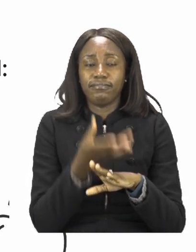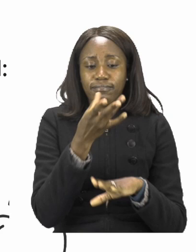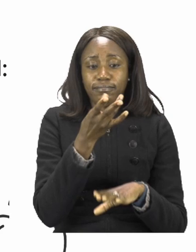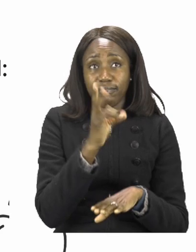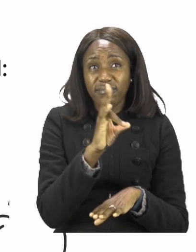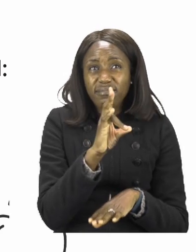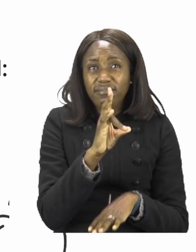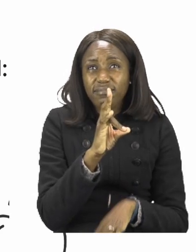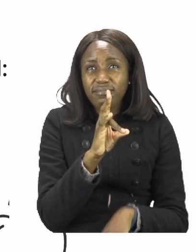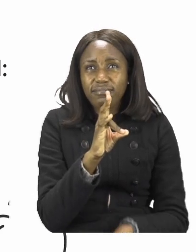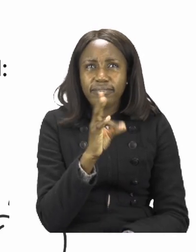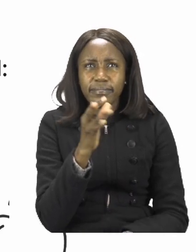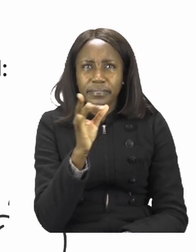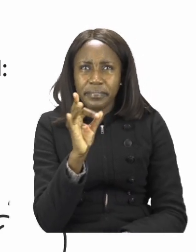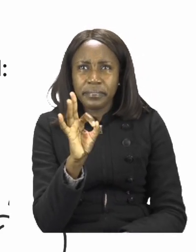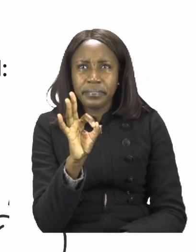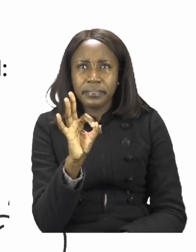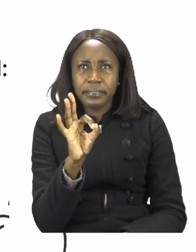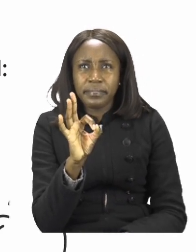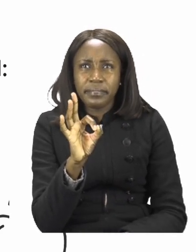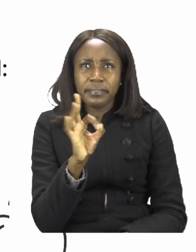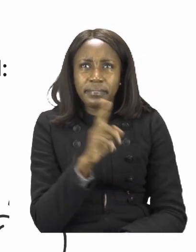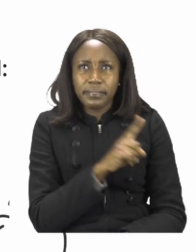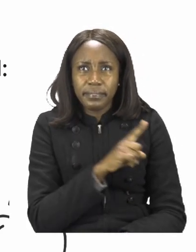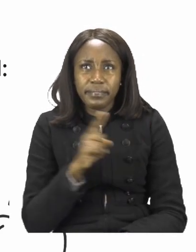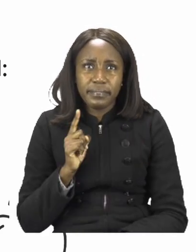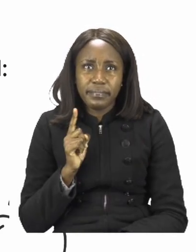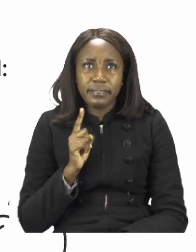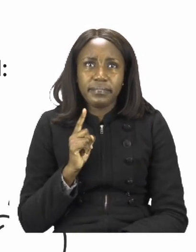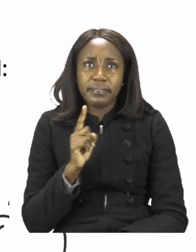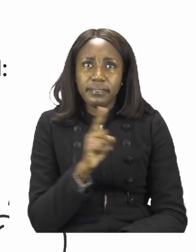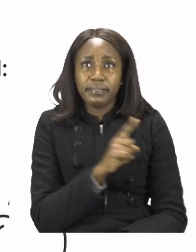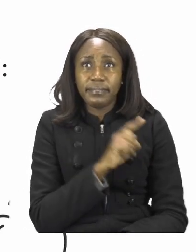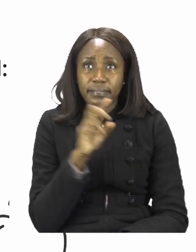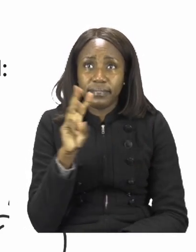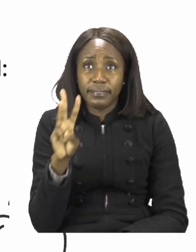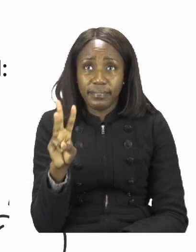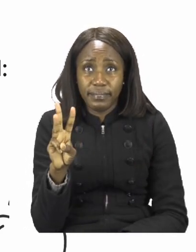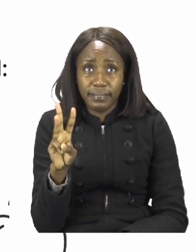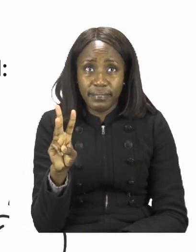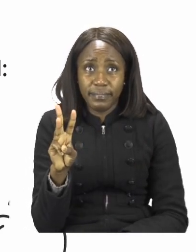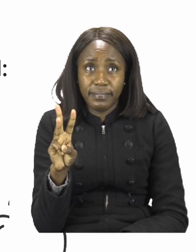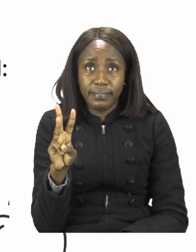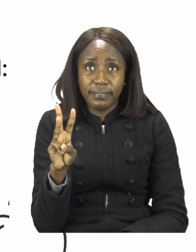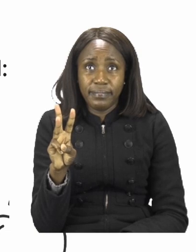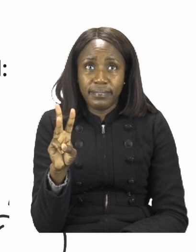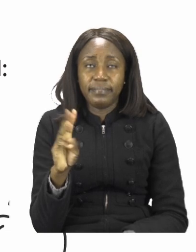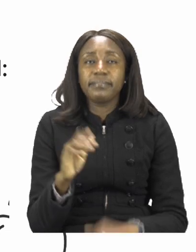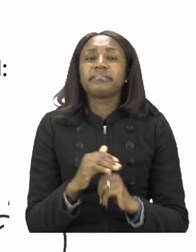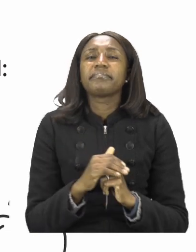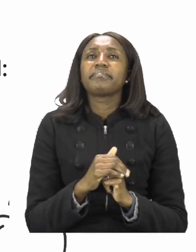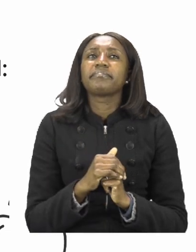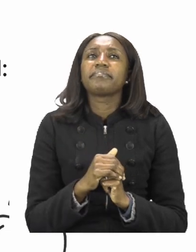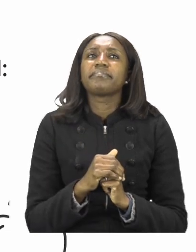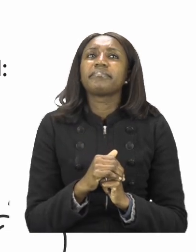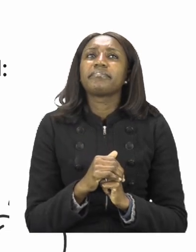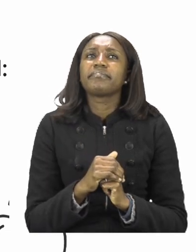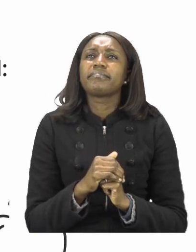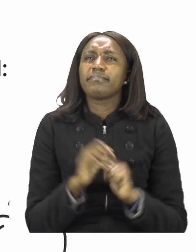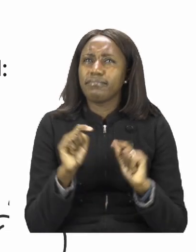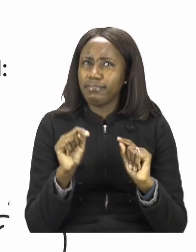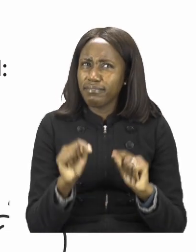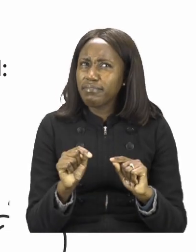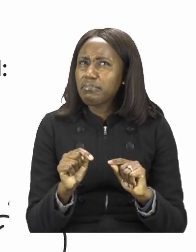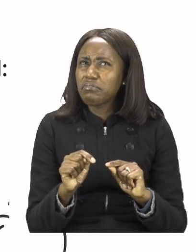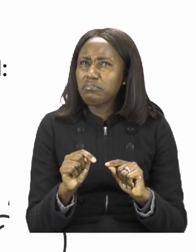7, 9, 11, and 13. Now, for us to get